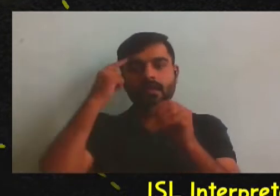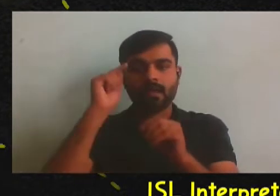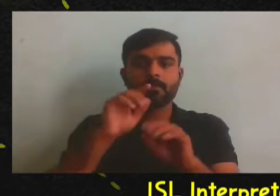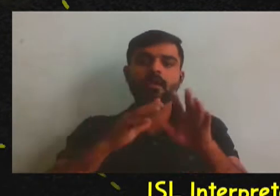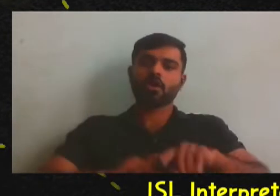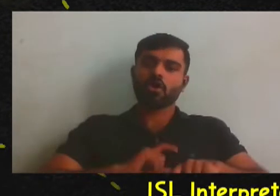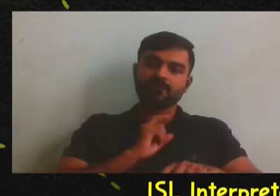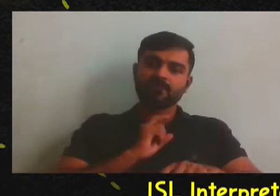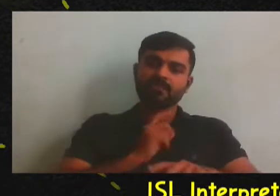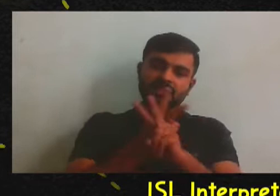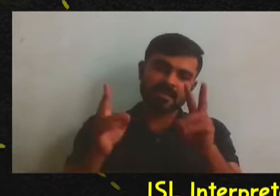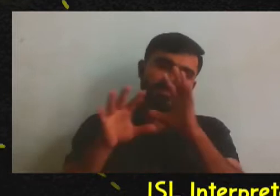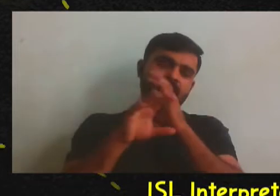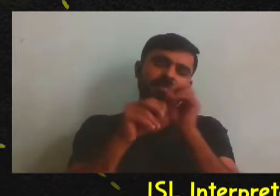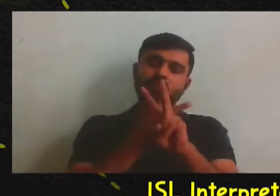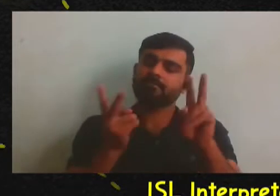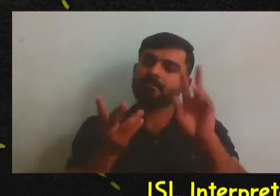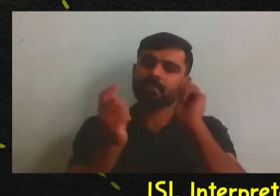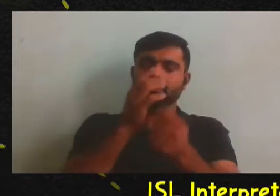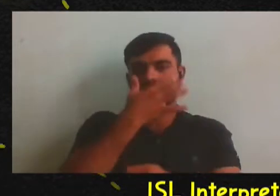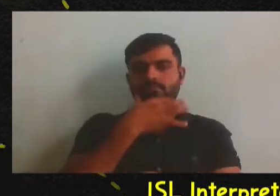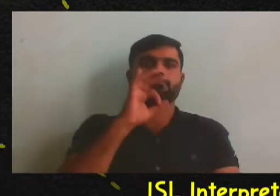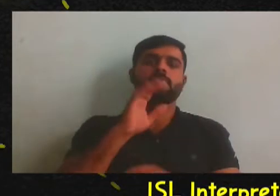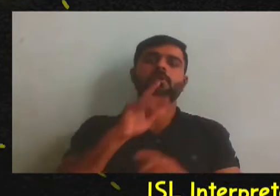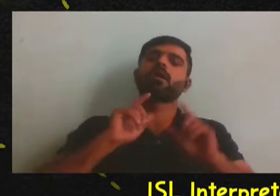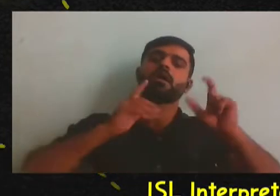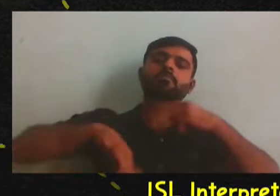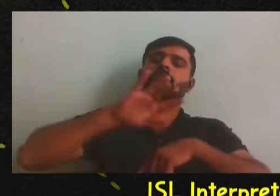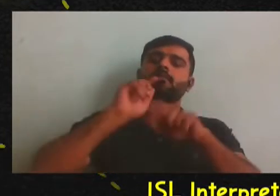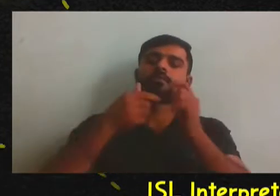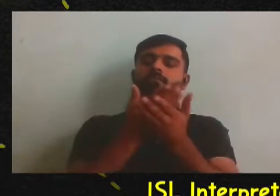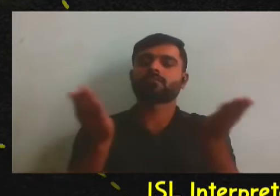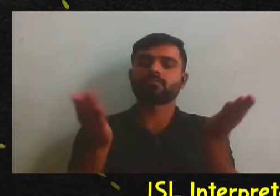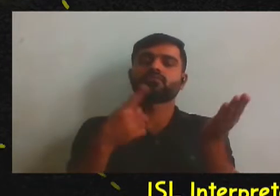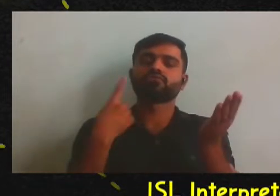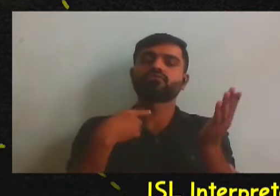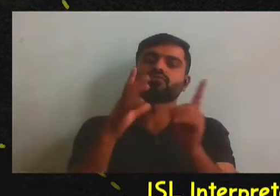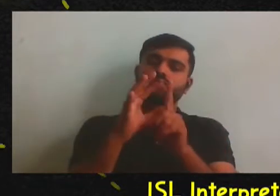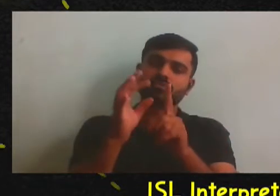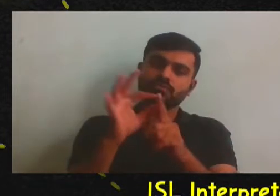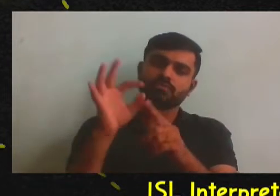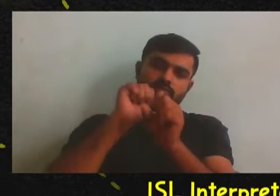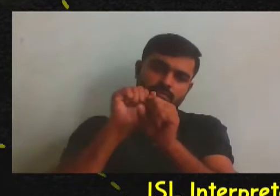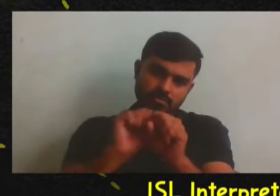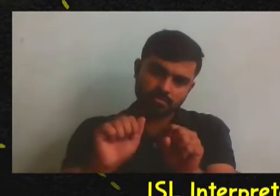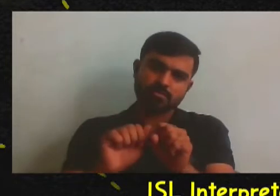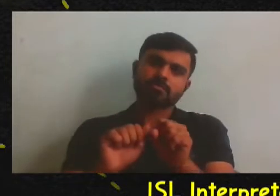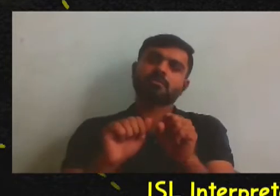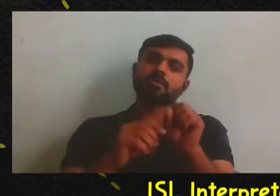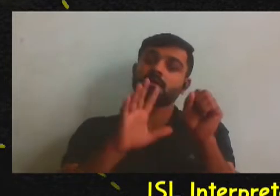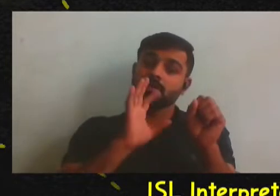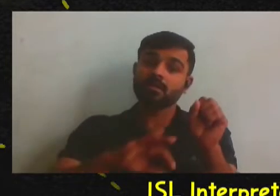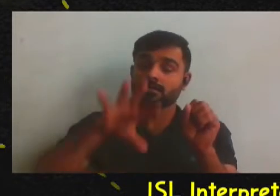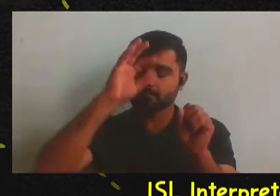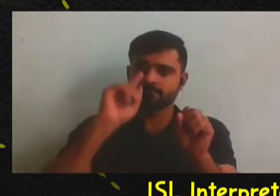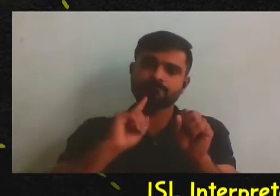confidentiality. And therefore, it is doubly incumbent, I think, on all of us who are doing this work to really stick to those